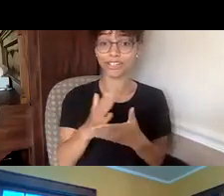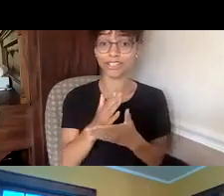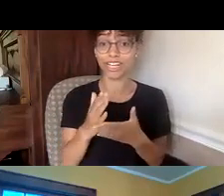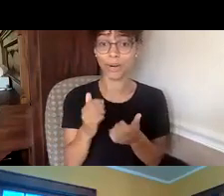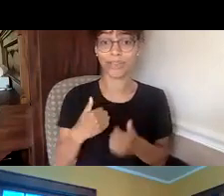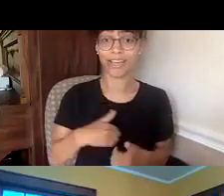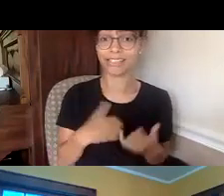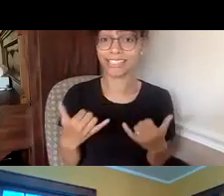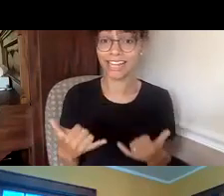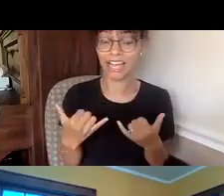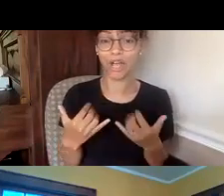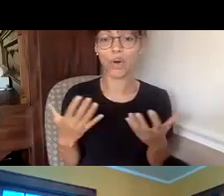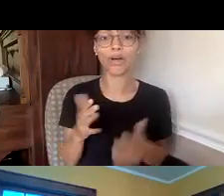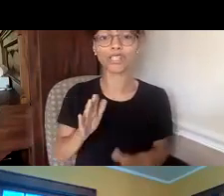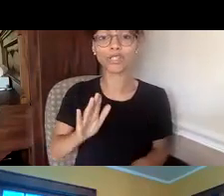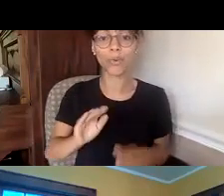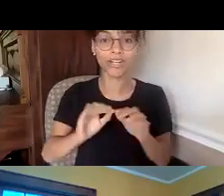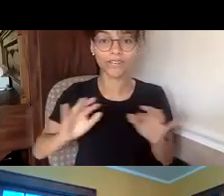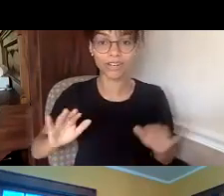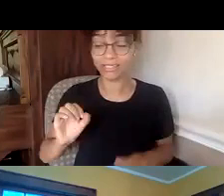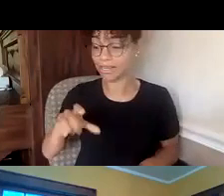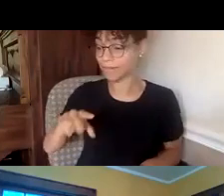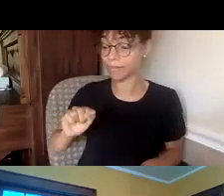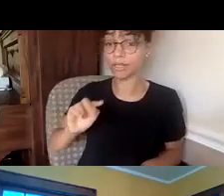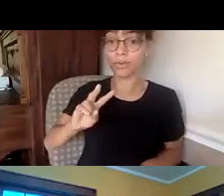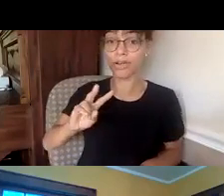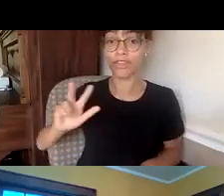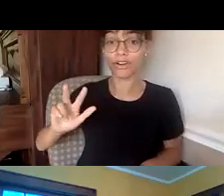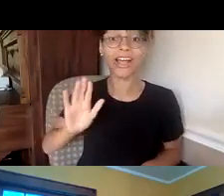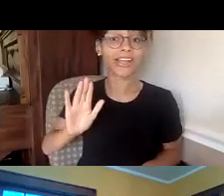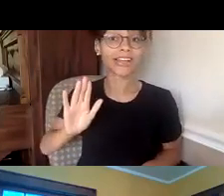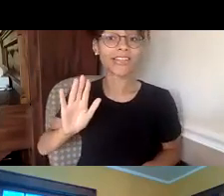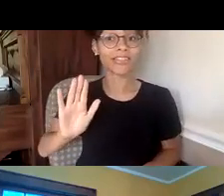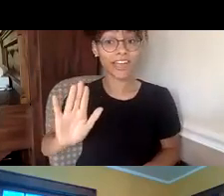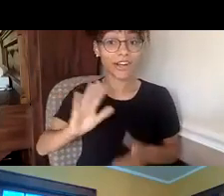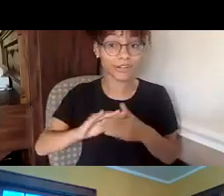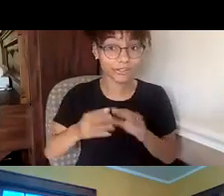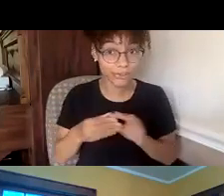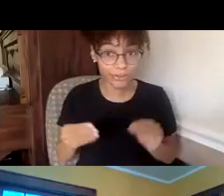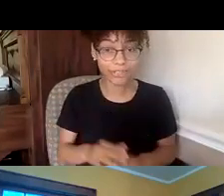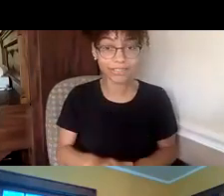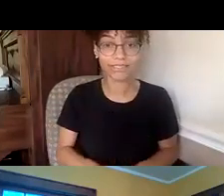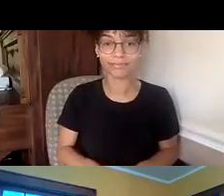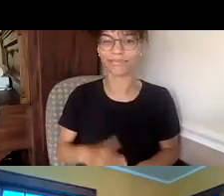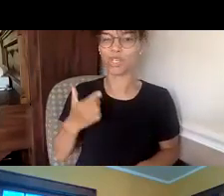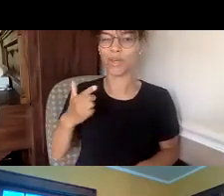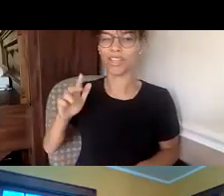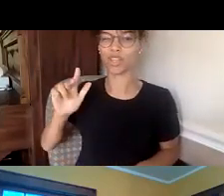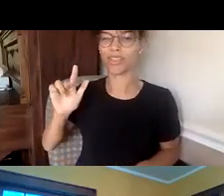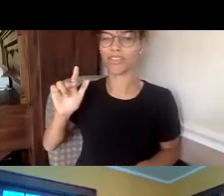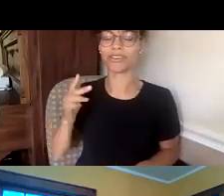Diversity on September 23rd, their stories, or a little bit about their stories at least,